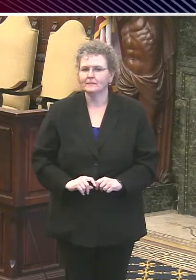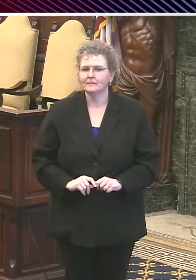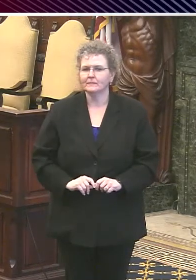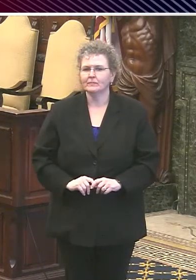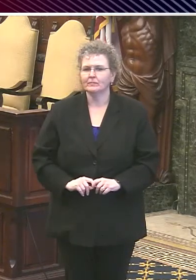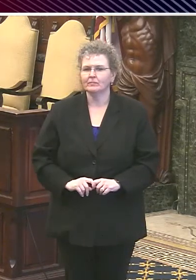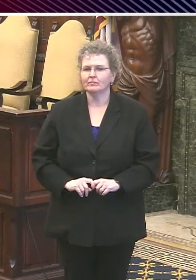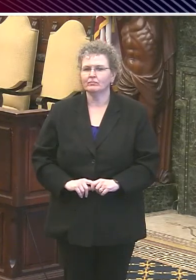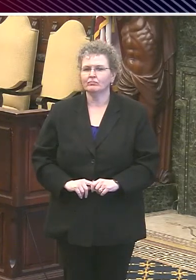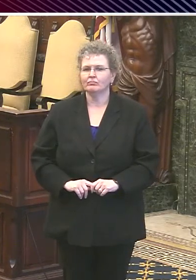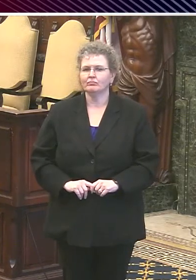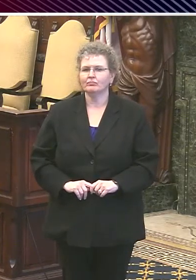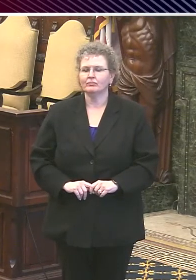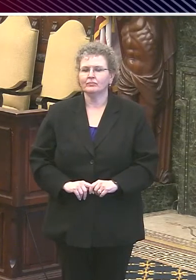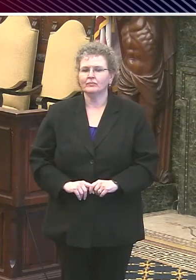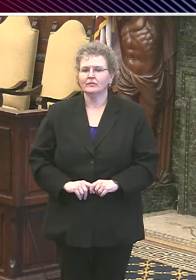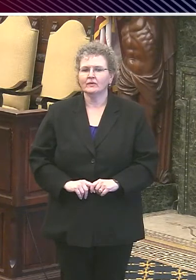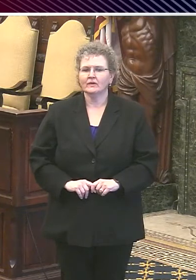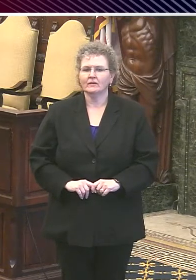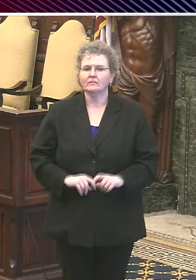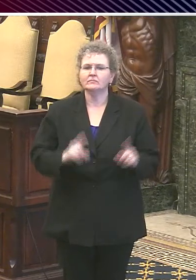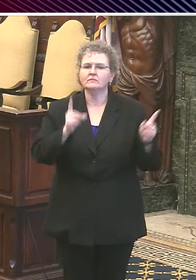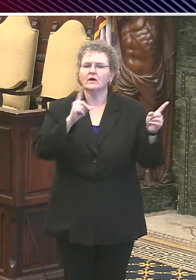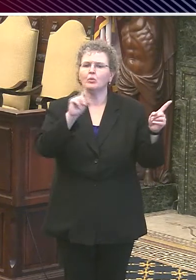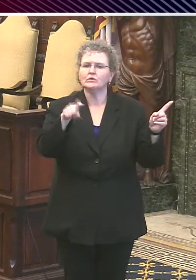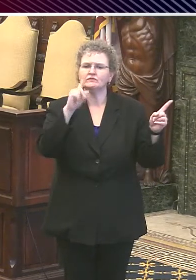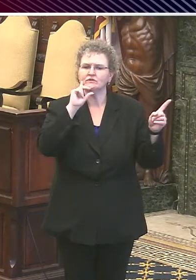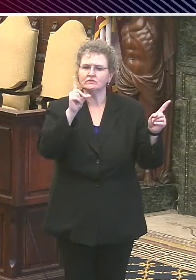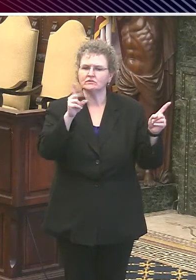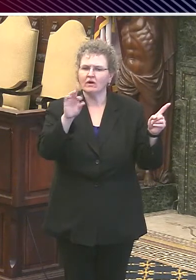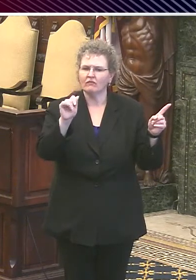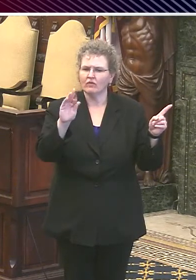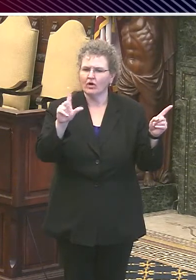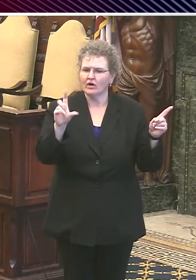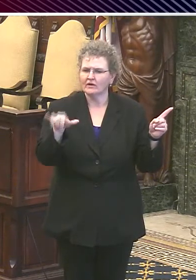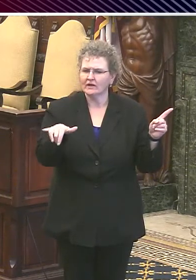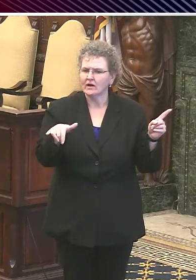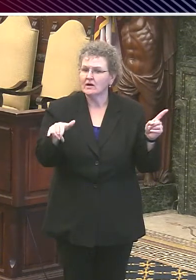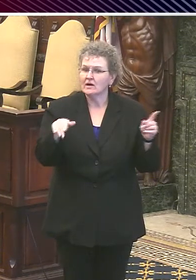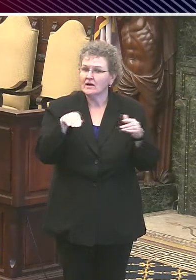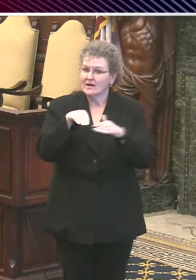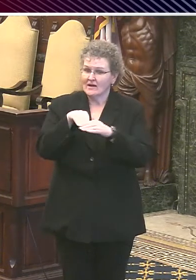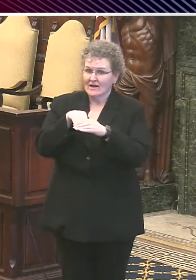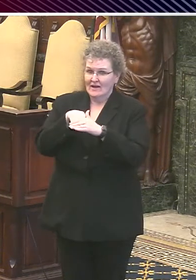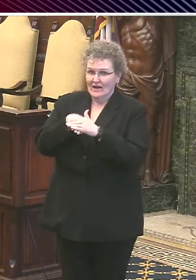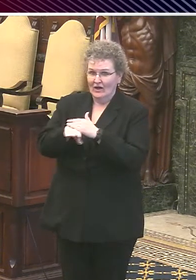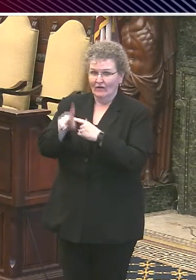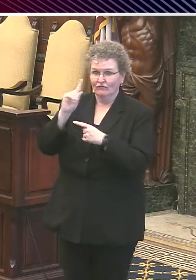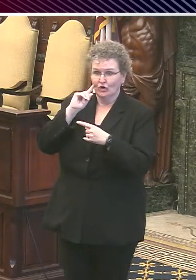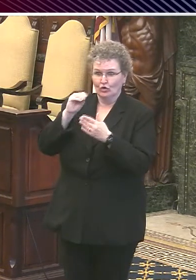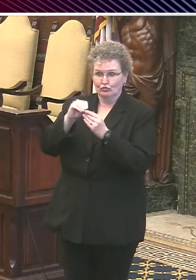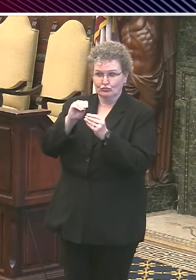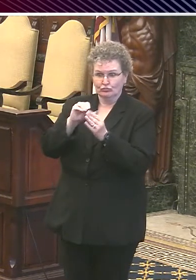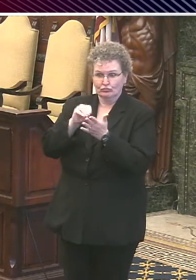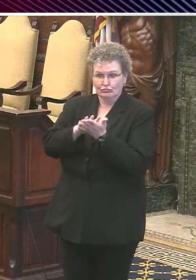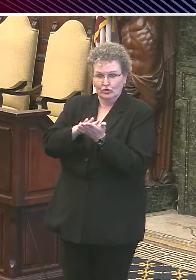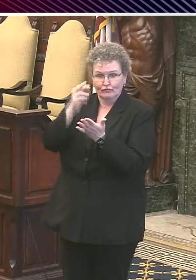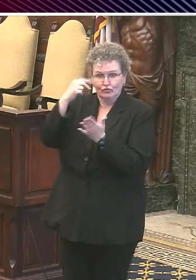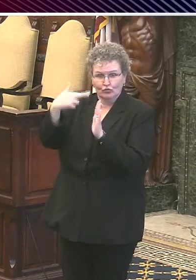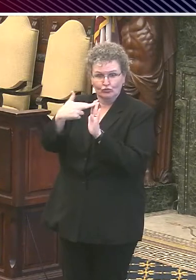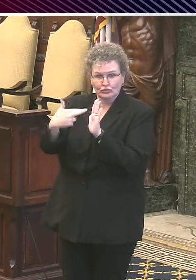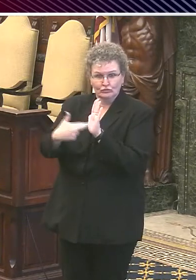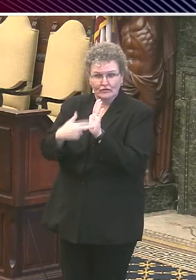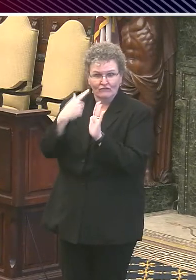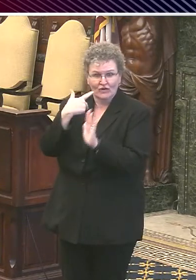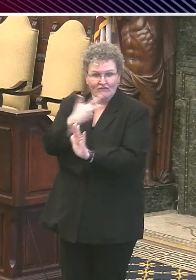Sí, para el doctor Farley. Dr. Farley, this question has to deal with access to information for registration to vaccination through the